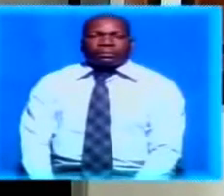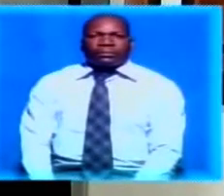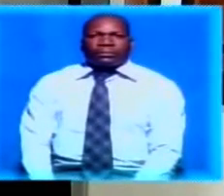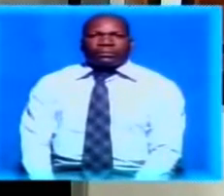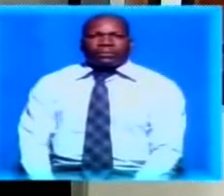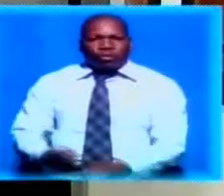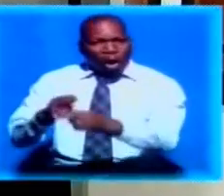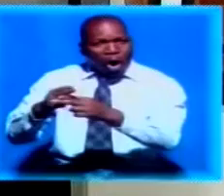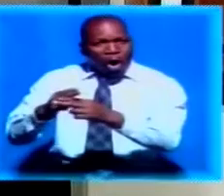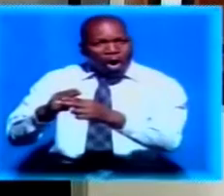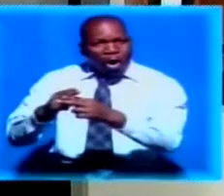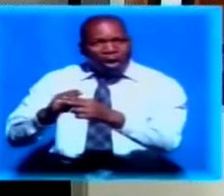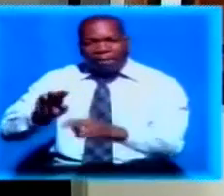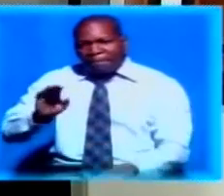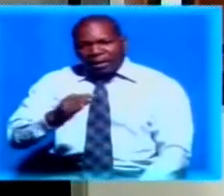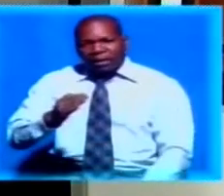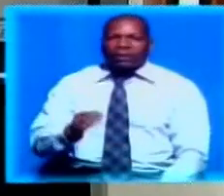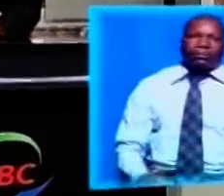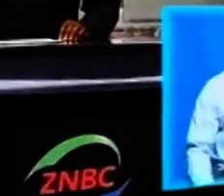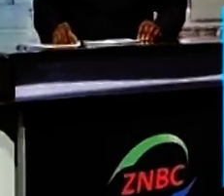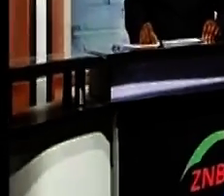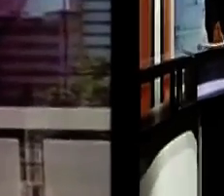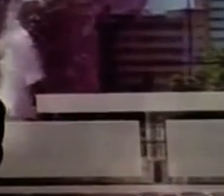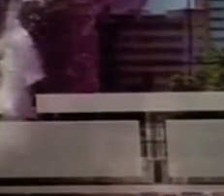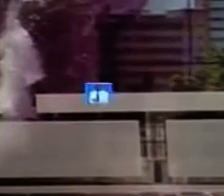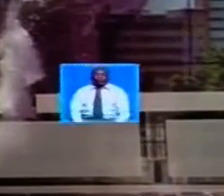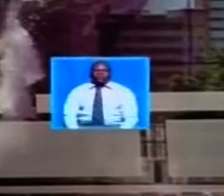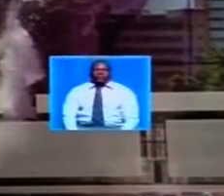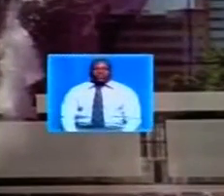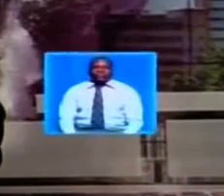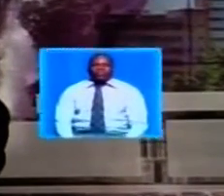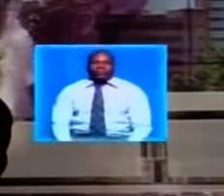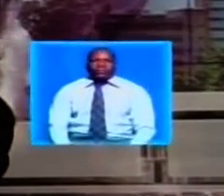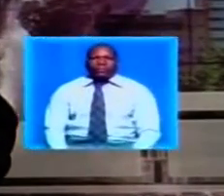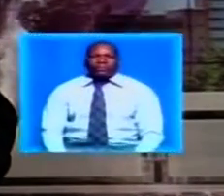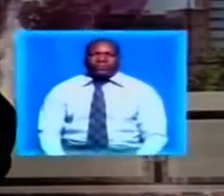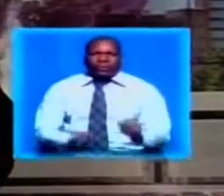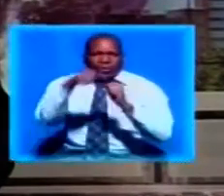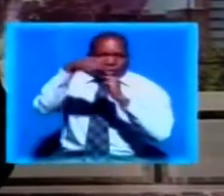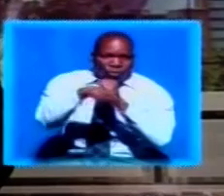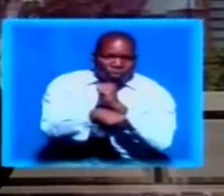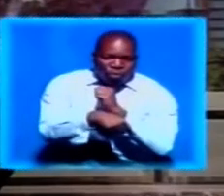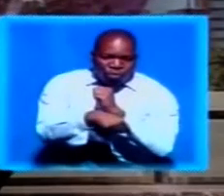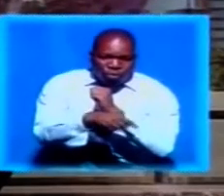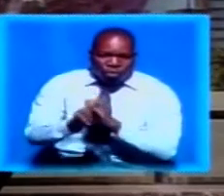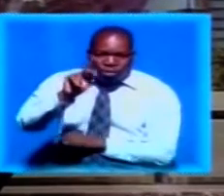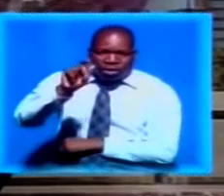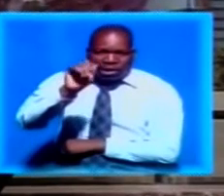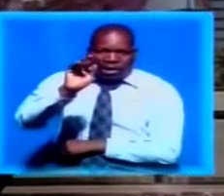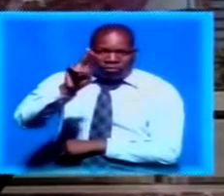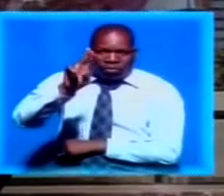Join us shortly for details of the news after this break. Here now is the news in detail. Construction